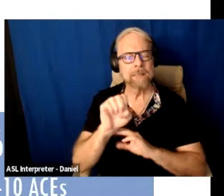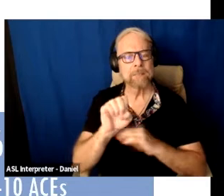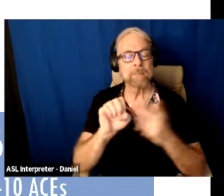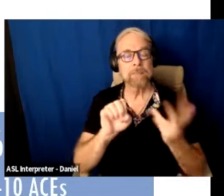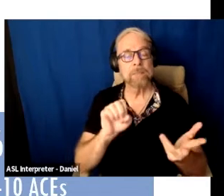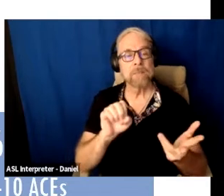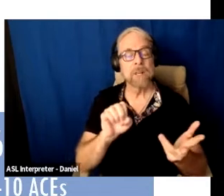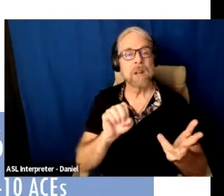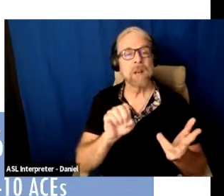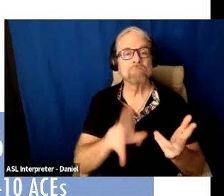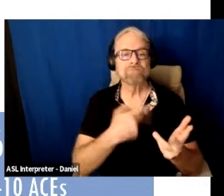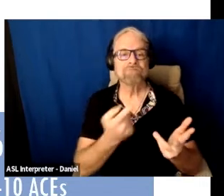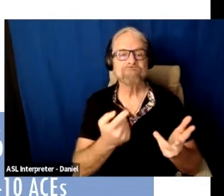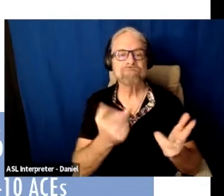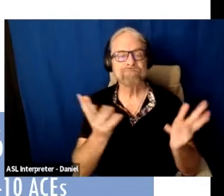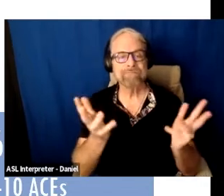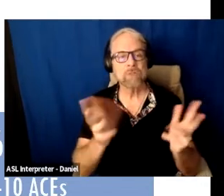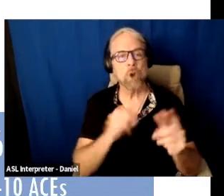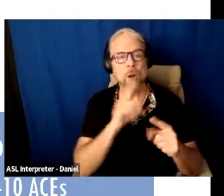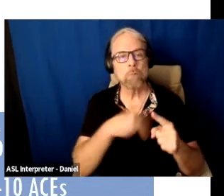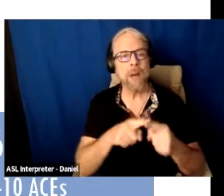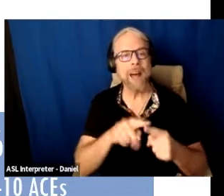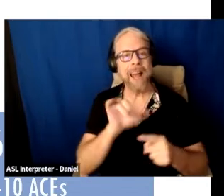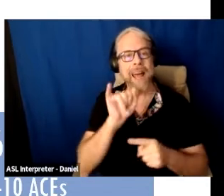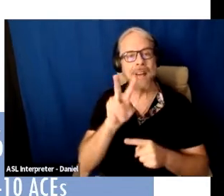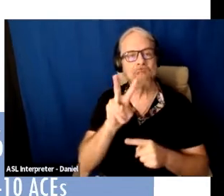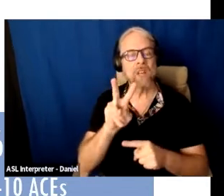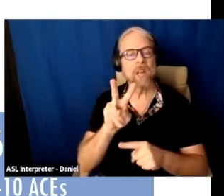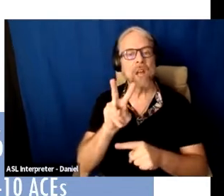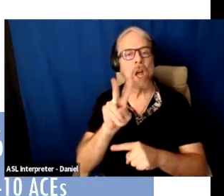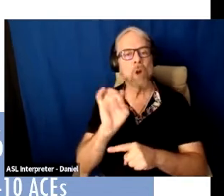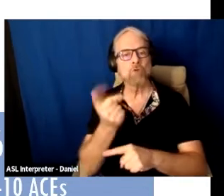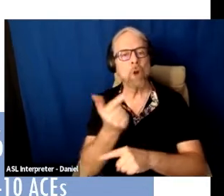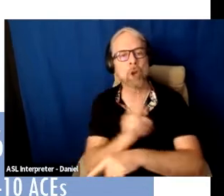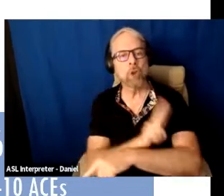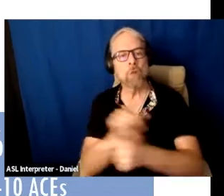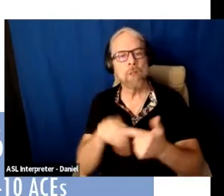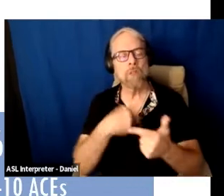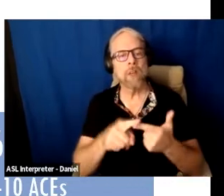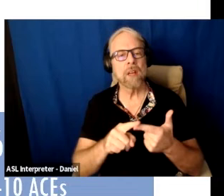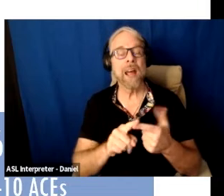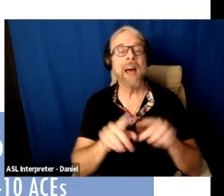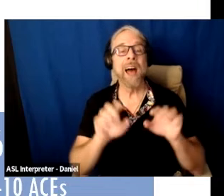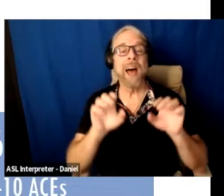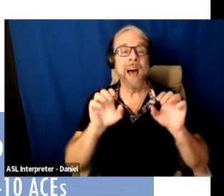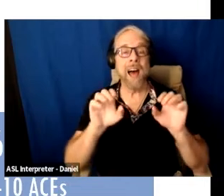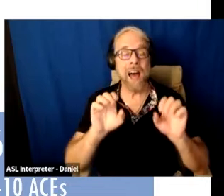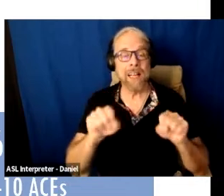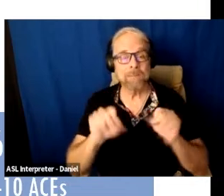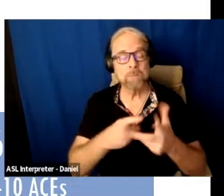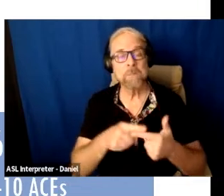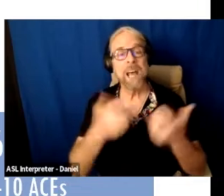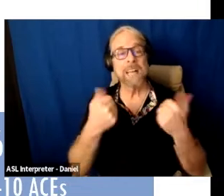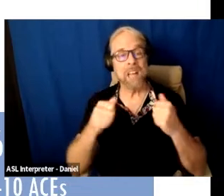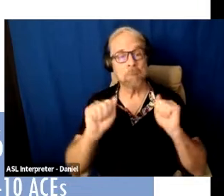little bit then about IV drug use and attempted suicide, because those are so important in your work. So